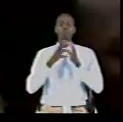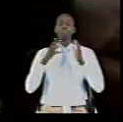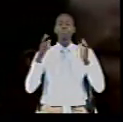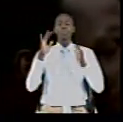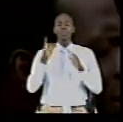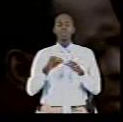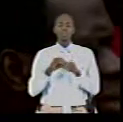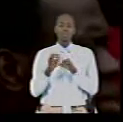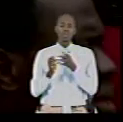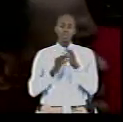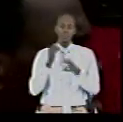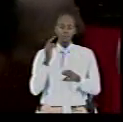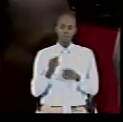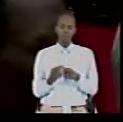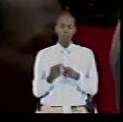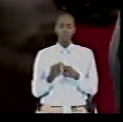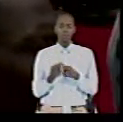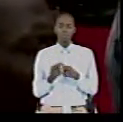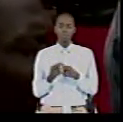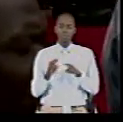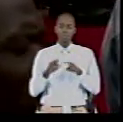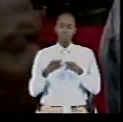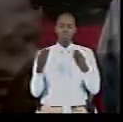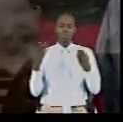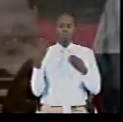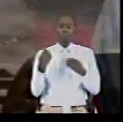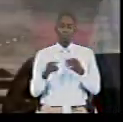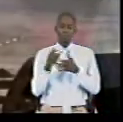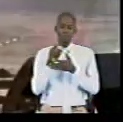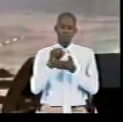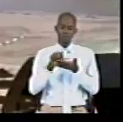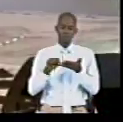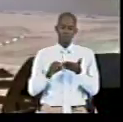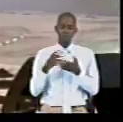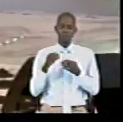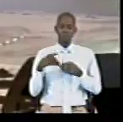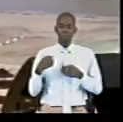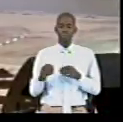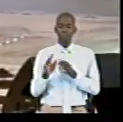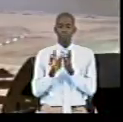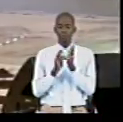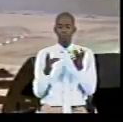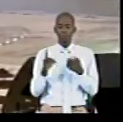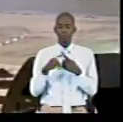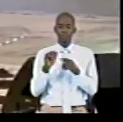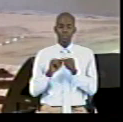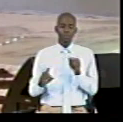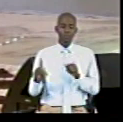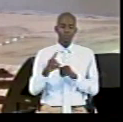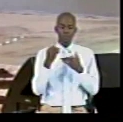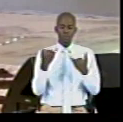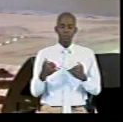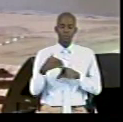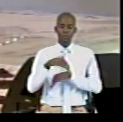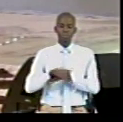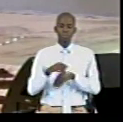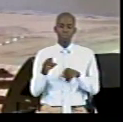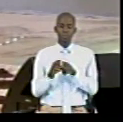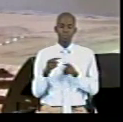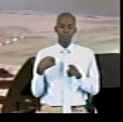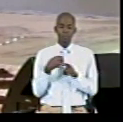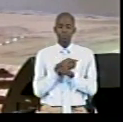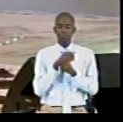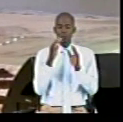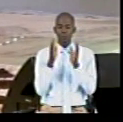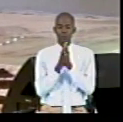name. Open the pages of the scriptures to everyone, even tonight. And we pray that the